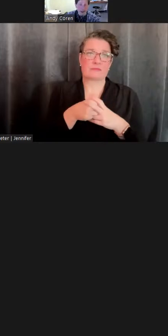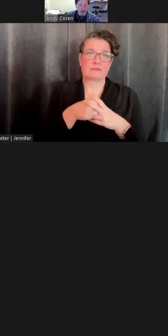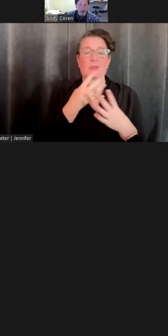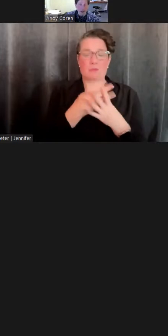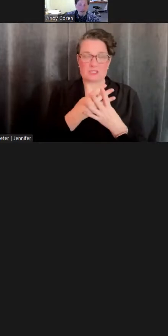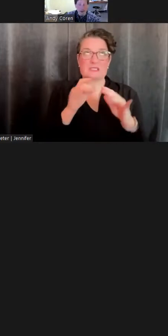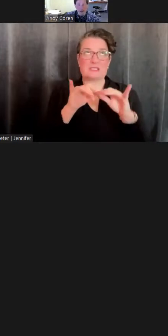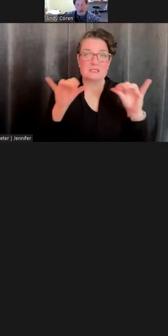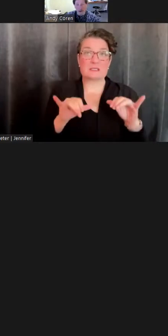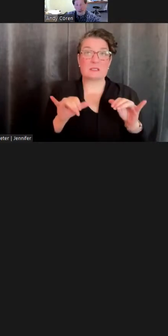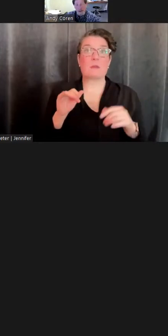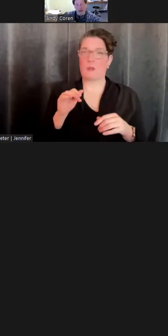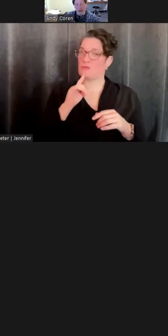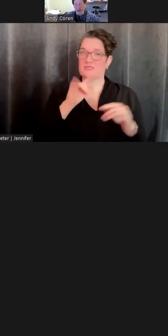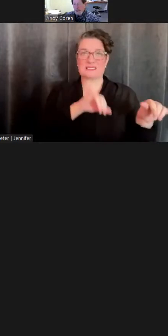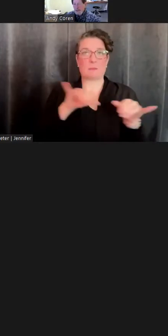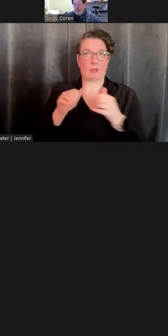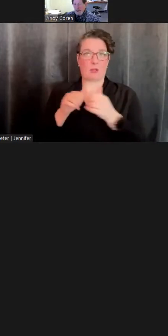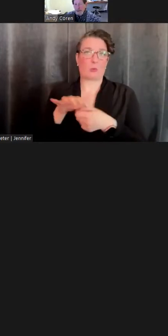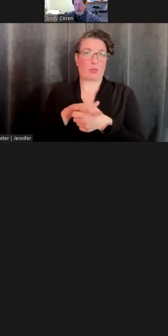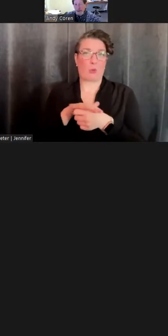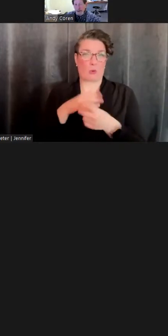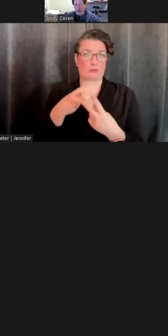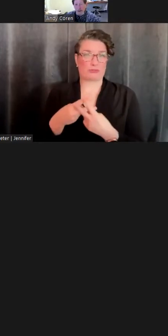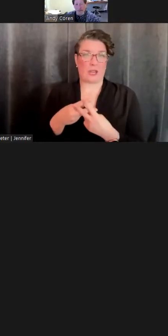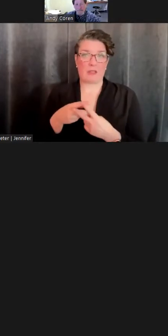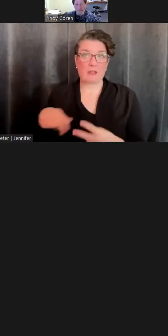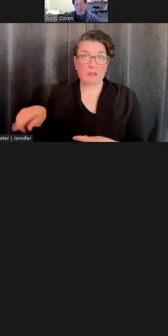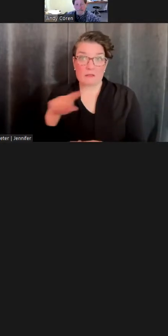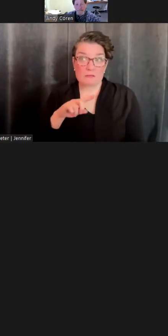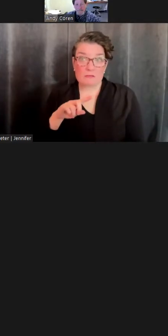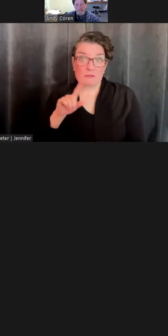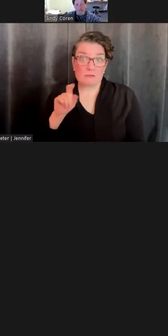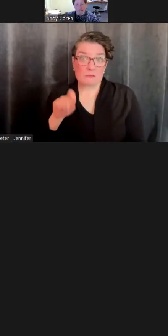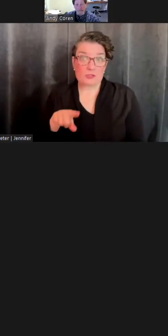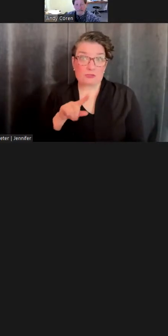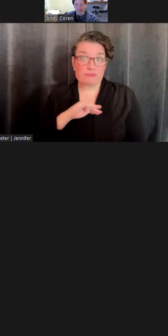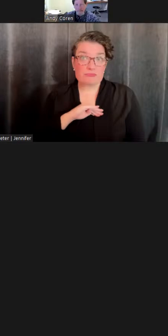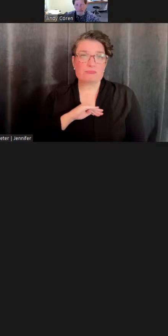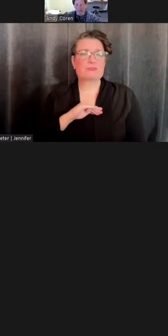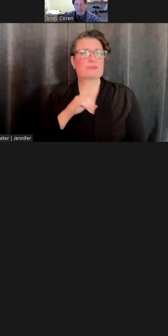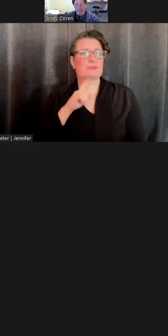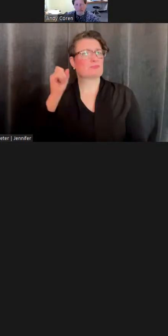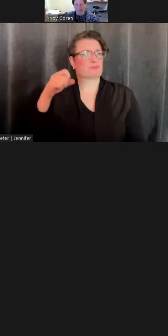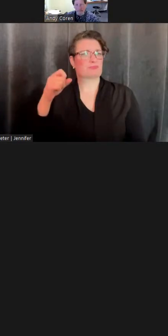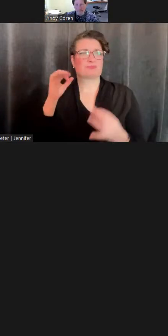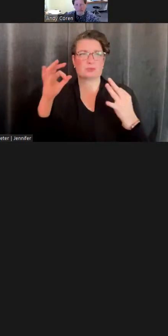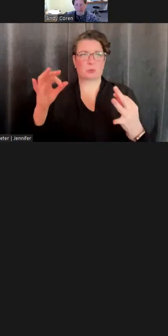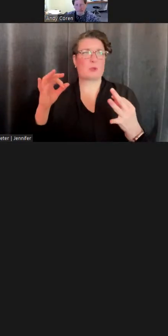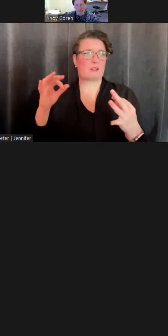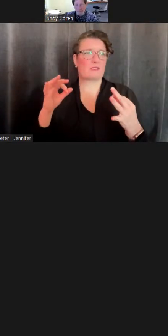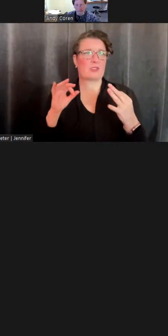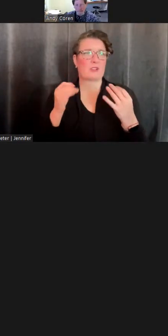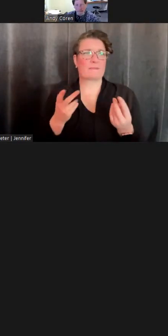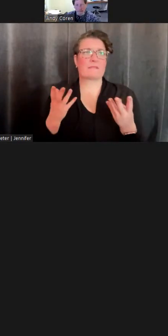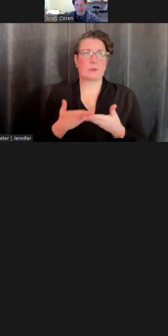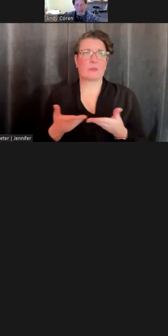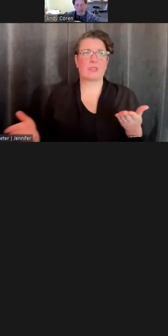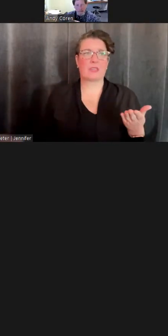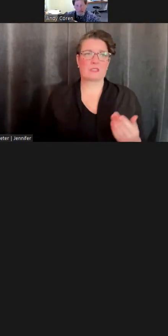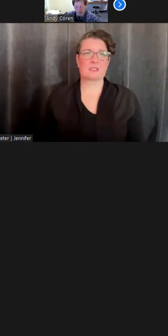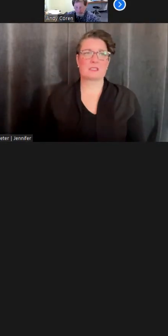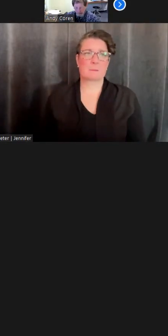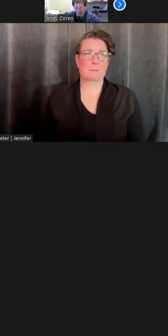similar thing with the local jail. Does that answer your question? Oh yeah, no, that's wonderful. I have a couple things I wanted to clarify though. You